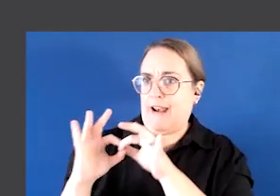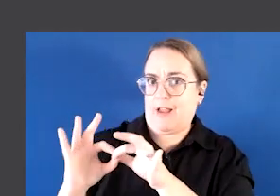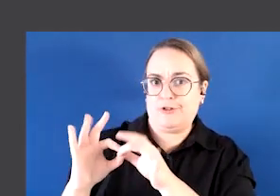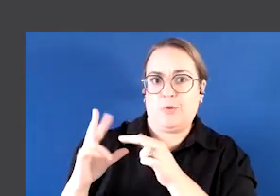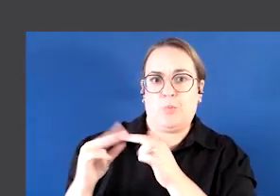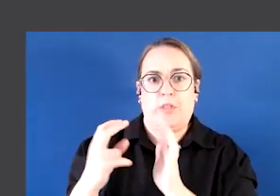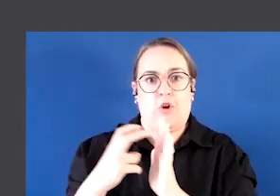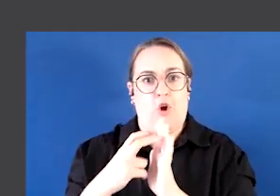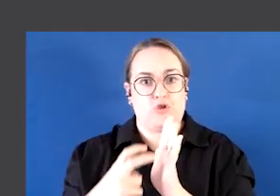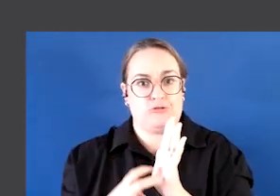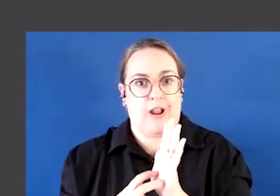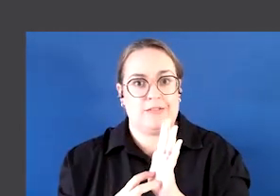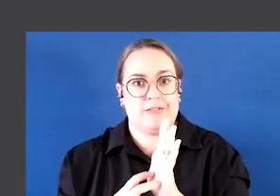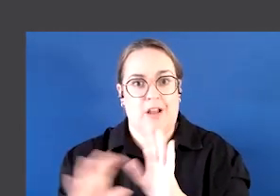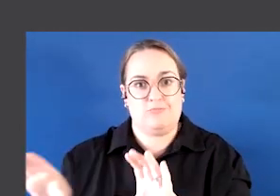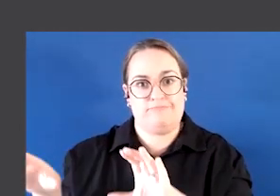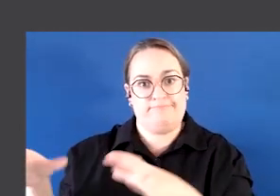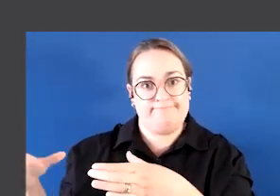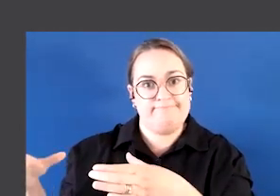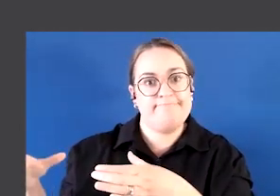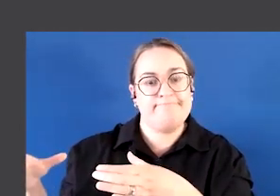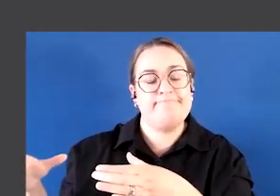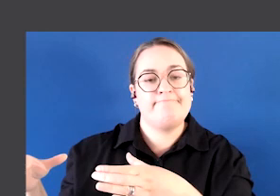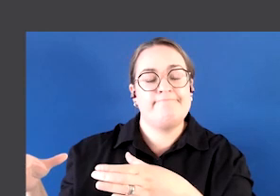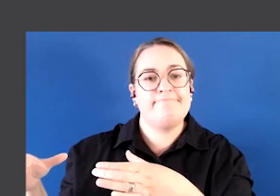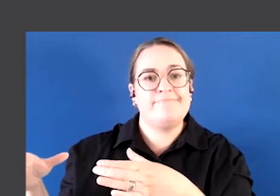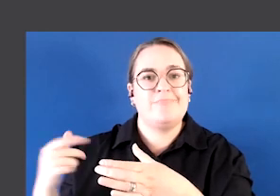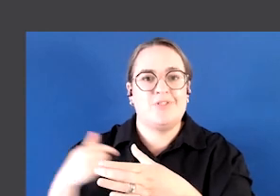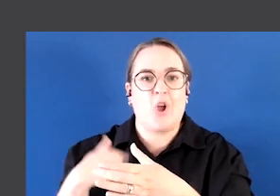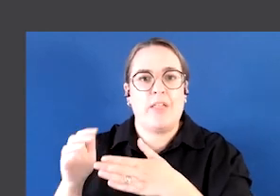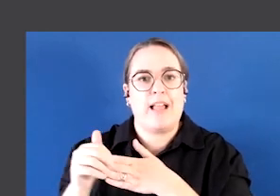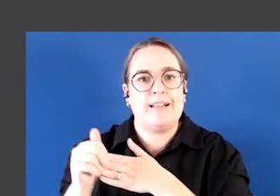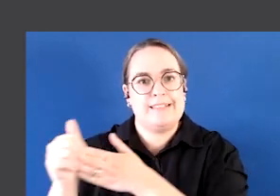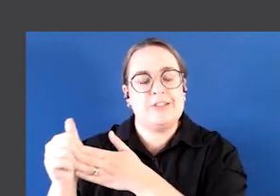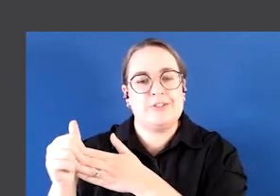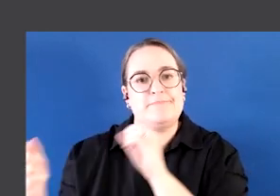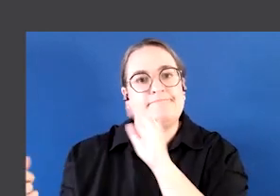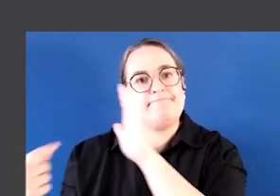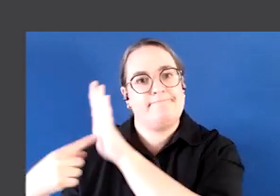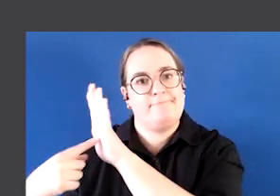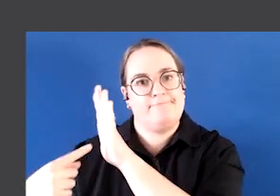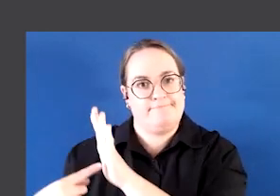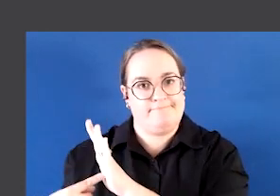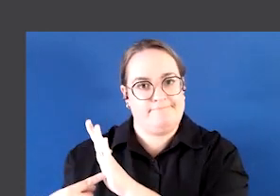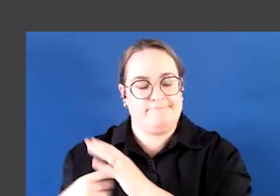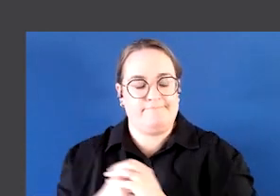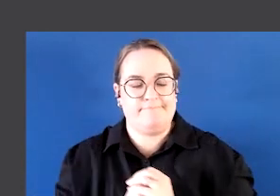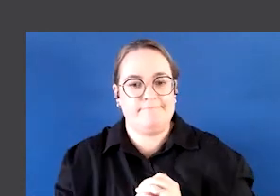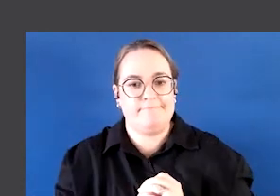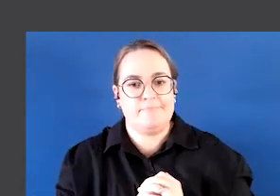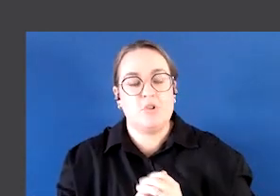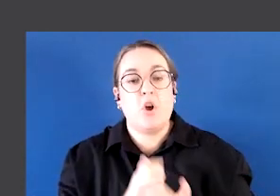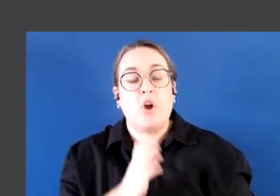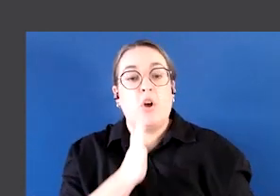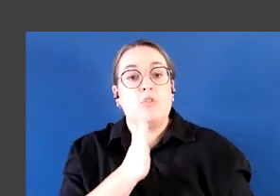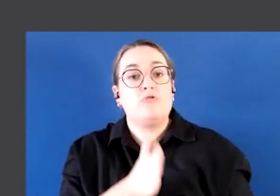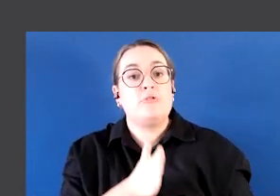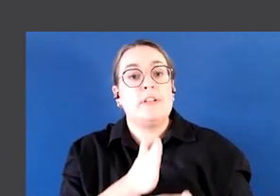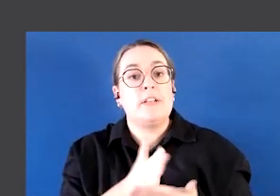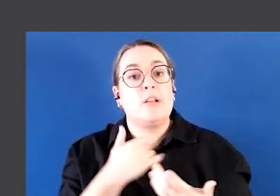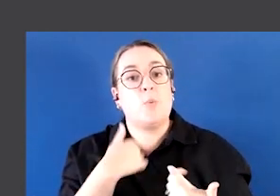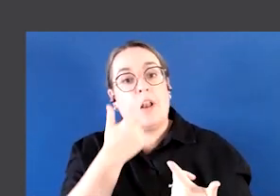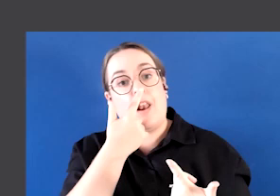we've got a great relationship with our contractor set, and that leadership is paramount and set from the Director General.